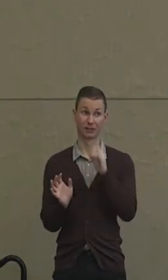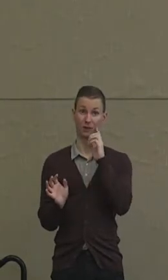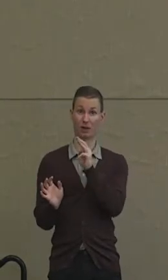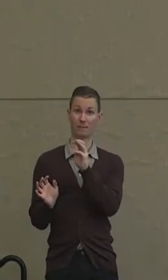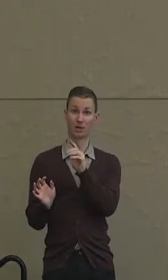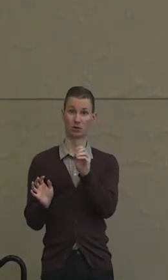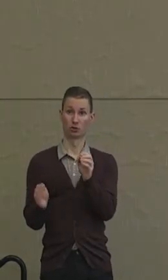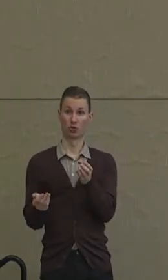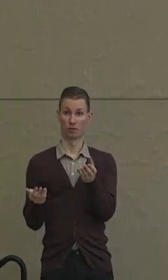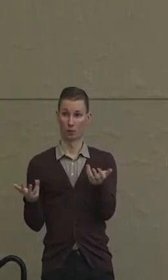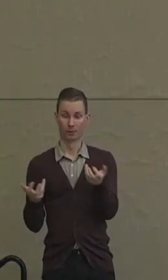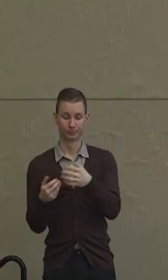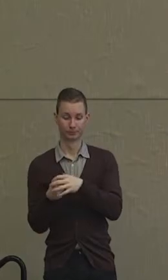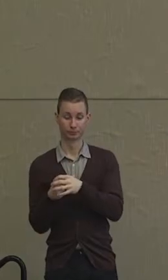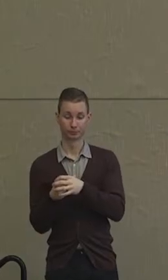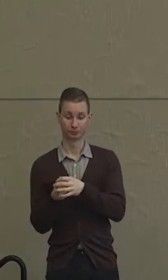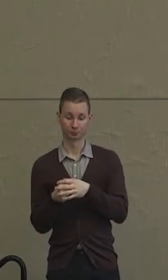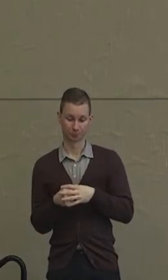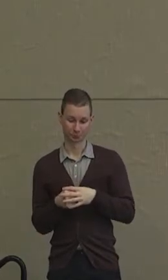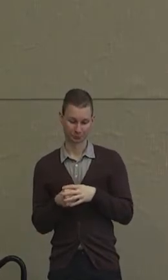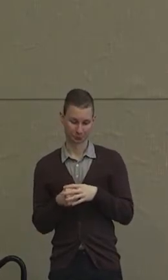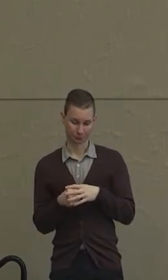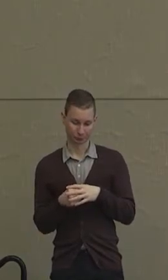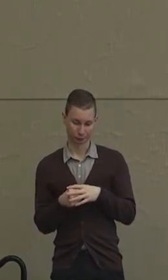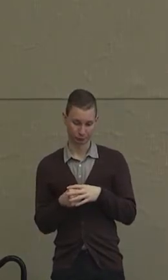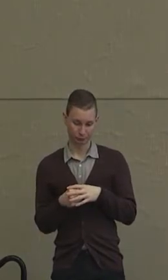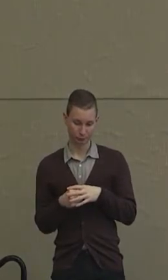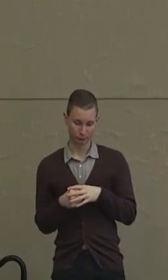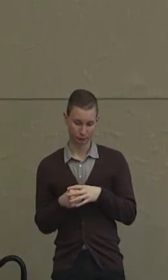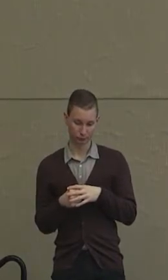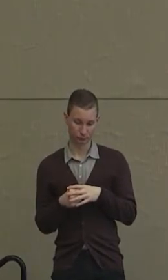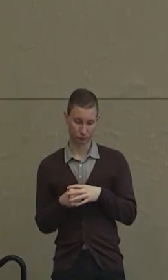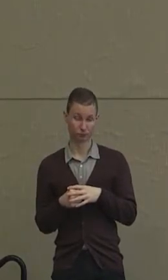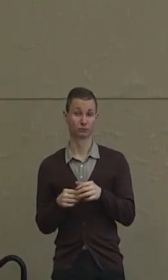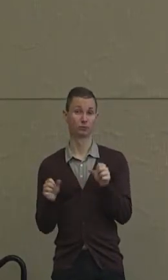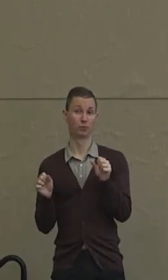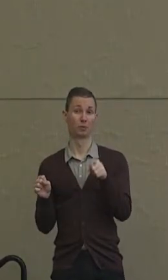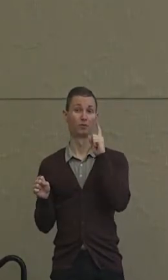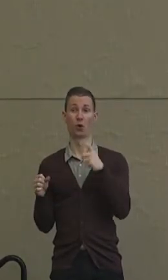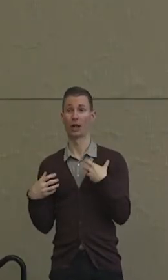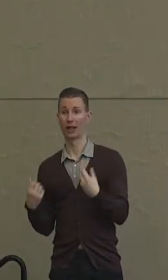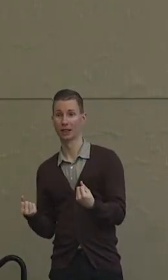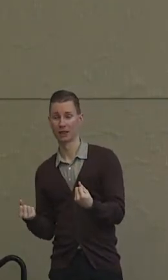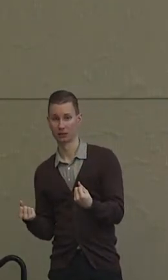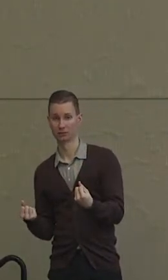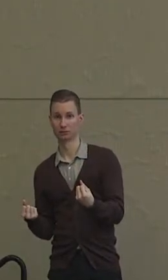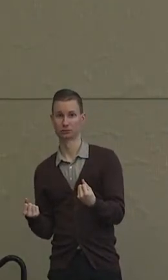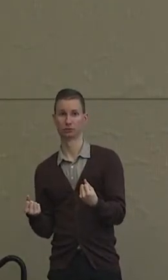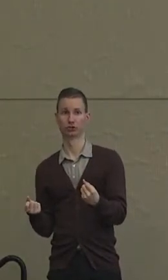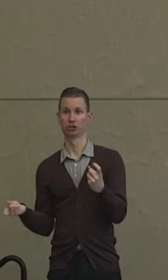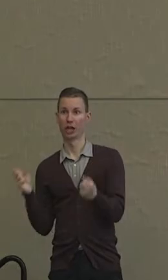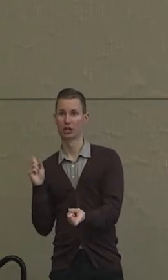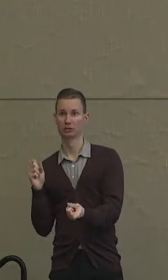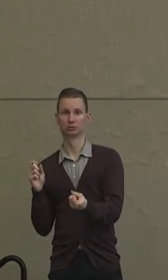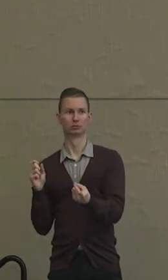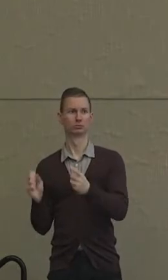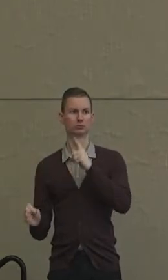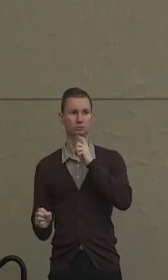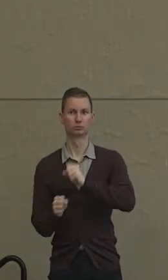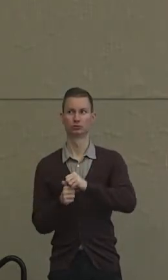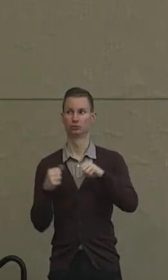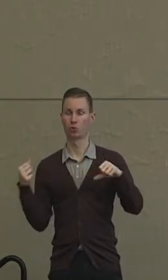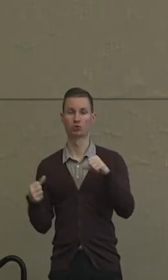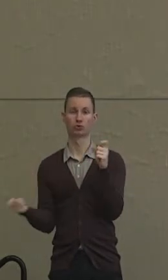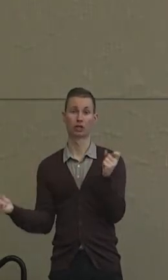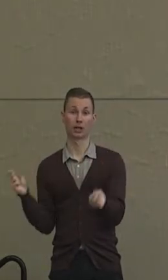us is the possibility of healing and health and change, real social